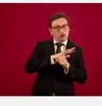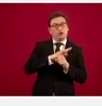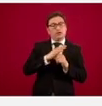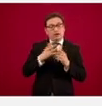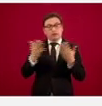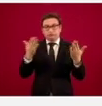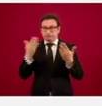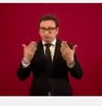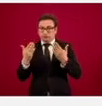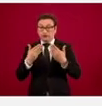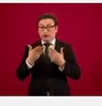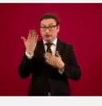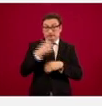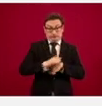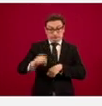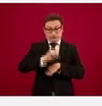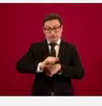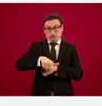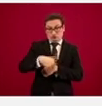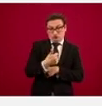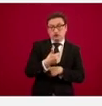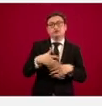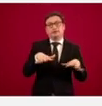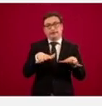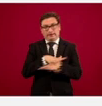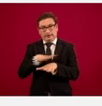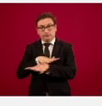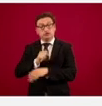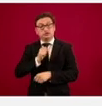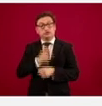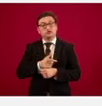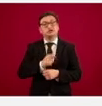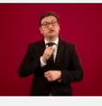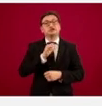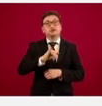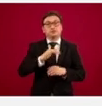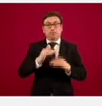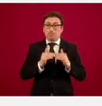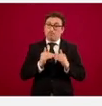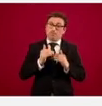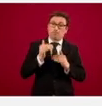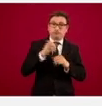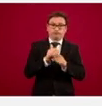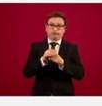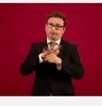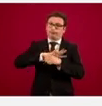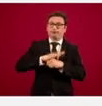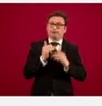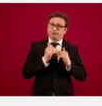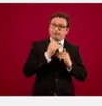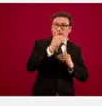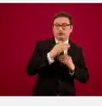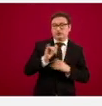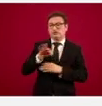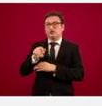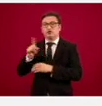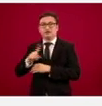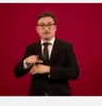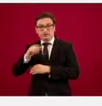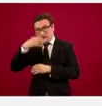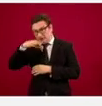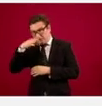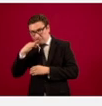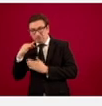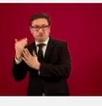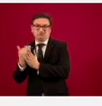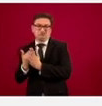also causes similar symptoms, and it can be fatal, just as COVID-19. So we are looking at